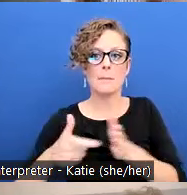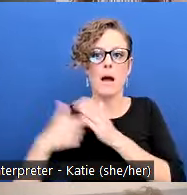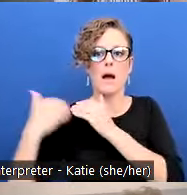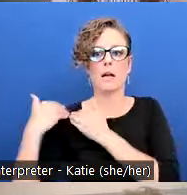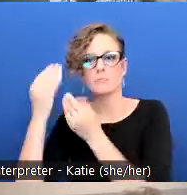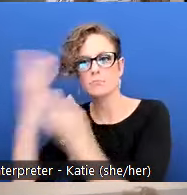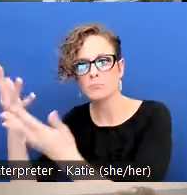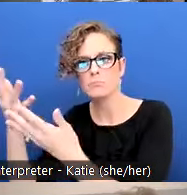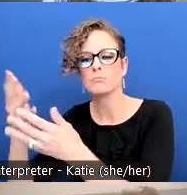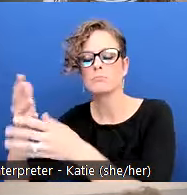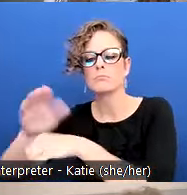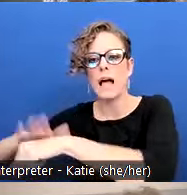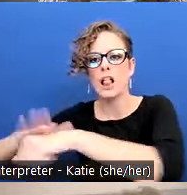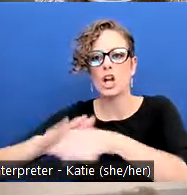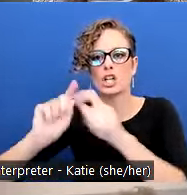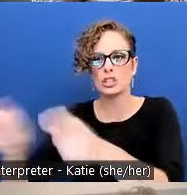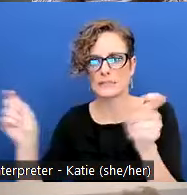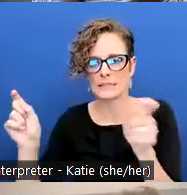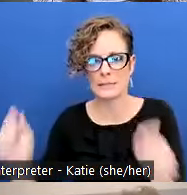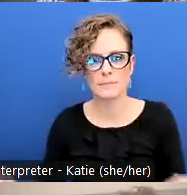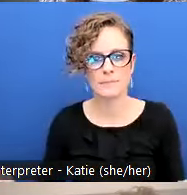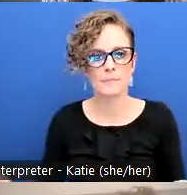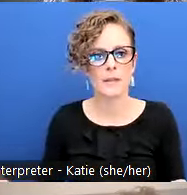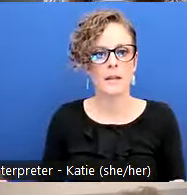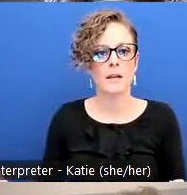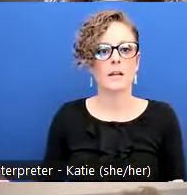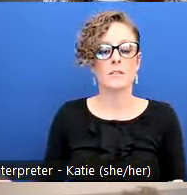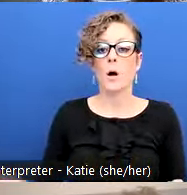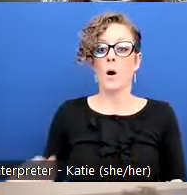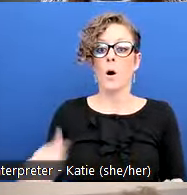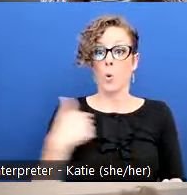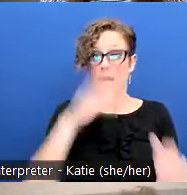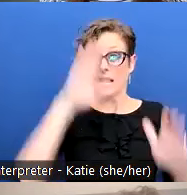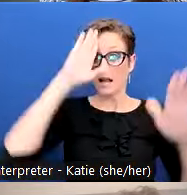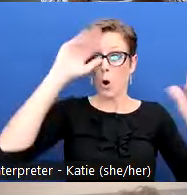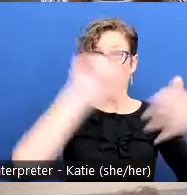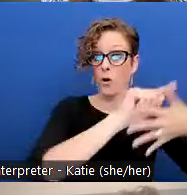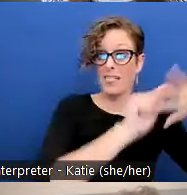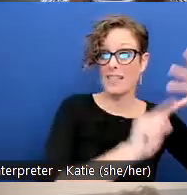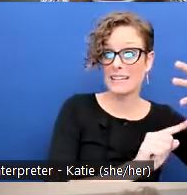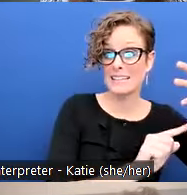this bill ended up not being exactly what was hoped for in the beginning. There were some